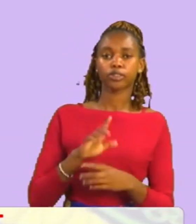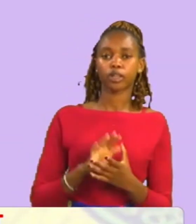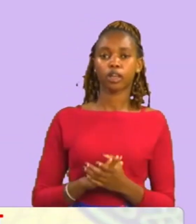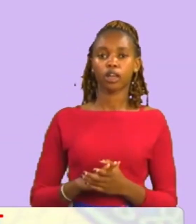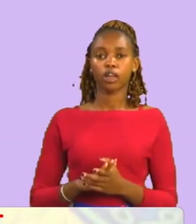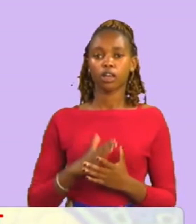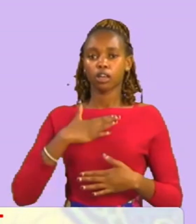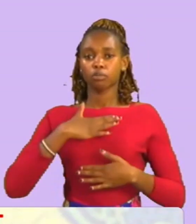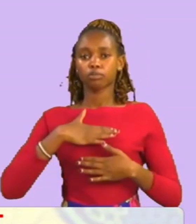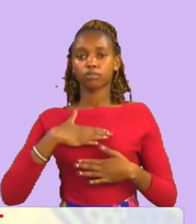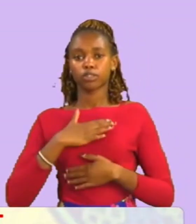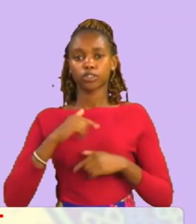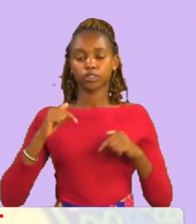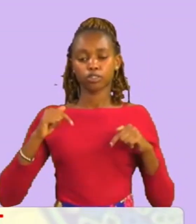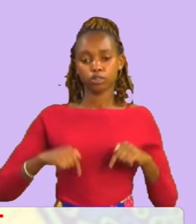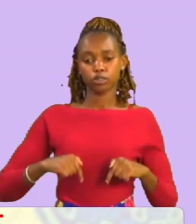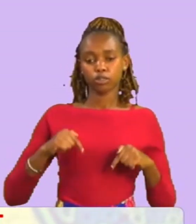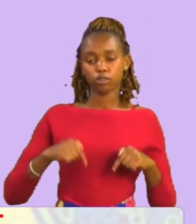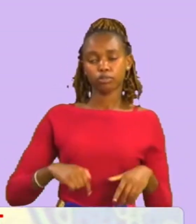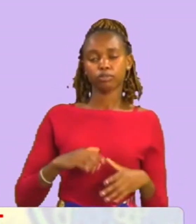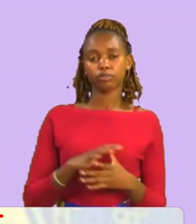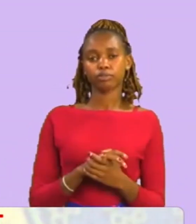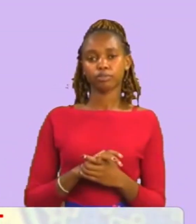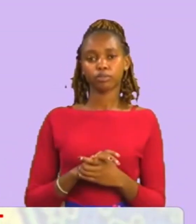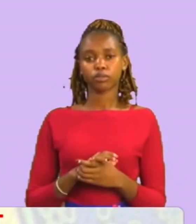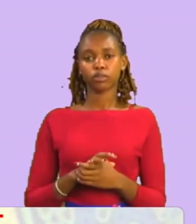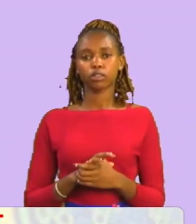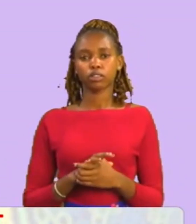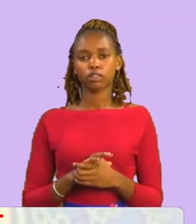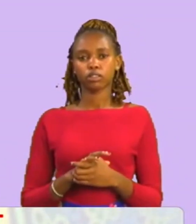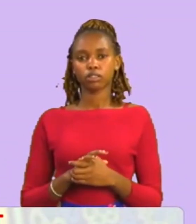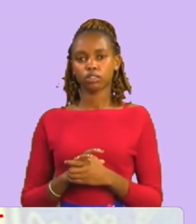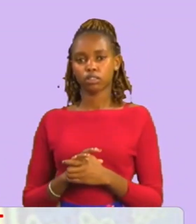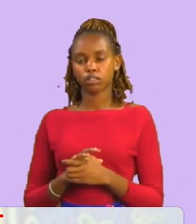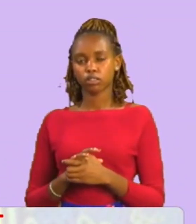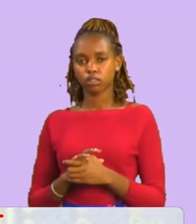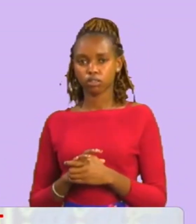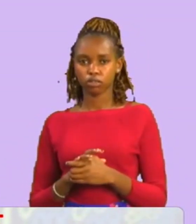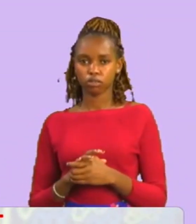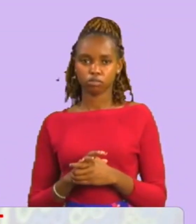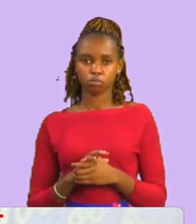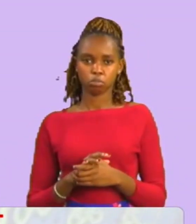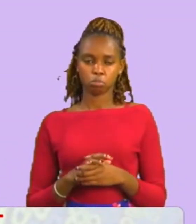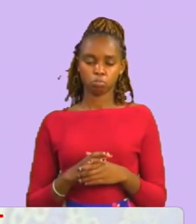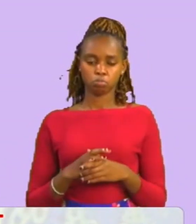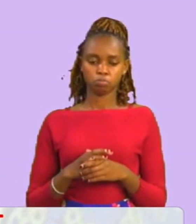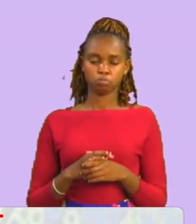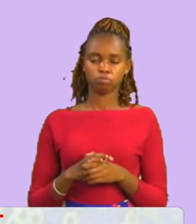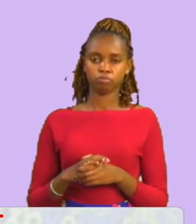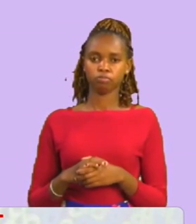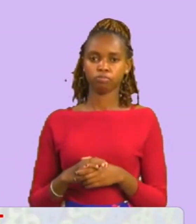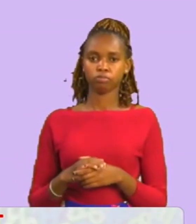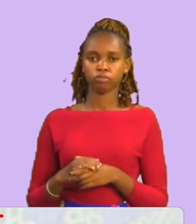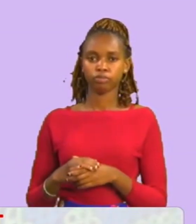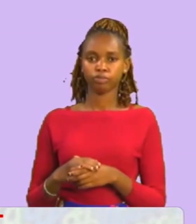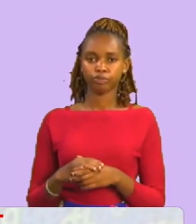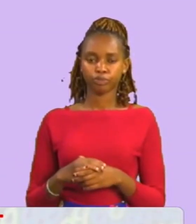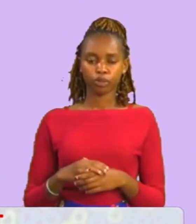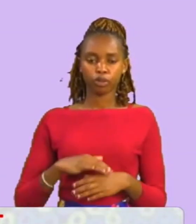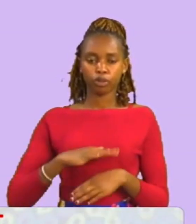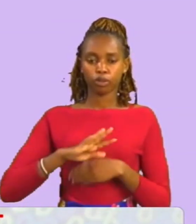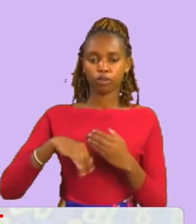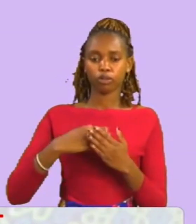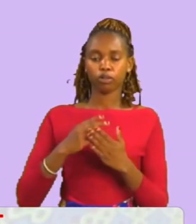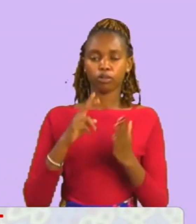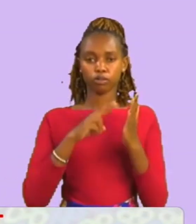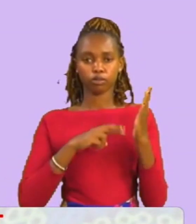you Derek. That is some positive, vibration, positive connotations to achia pale. And let me tell you, of course, wale wanasoma hiyo comments wote, you should